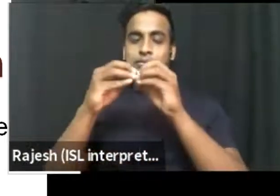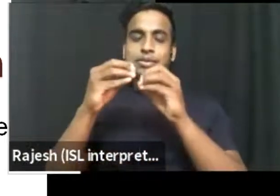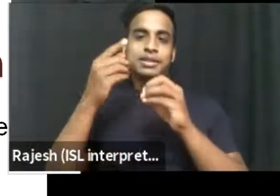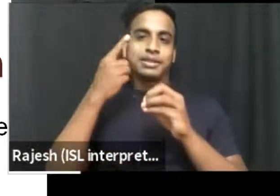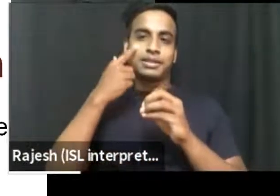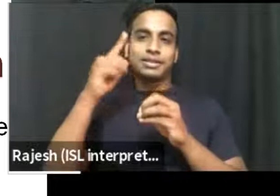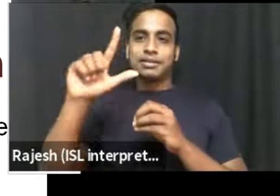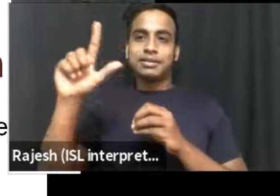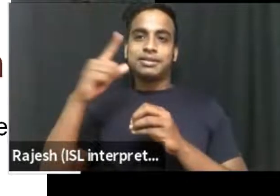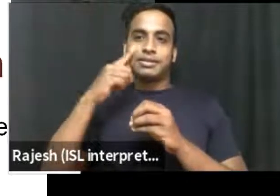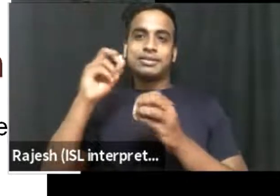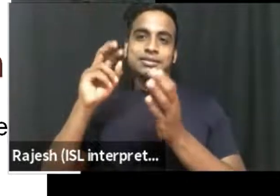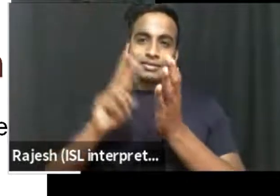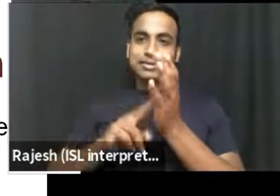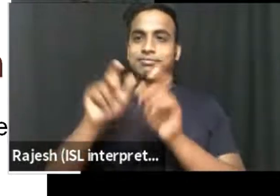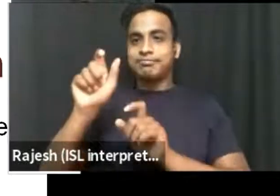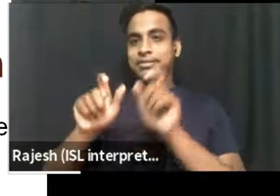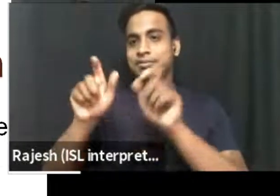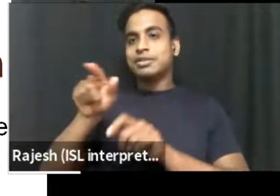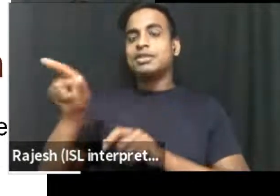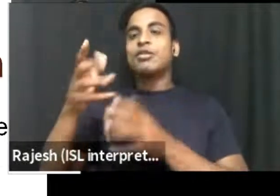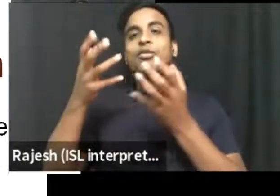3 person,